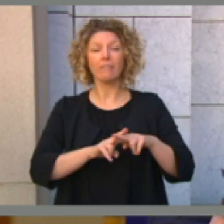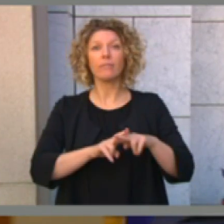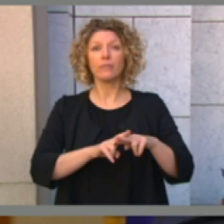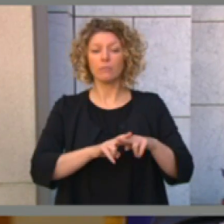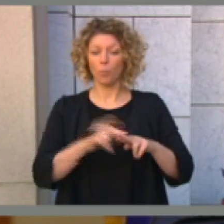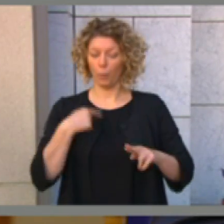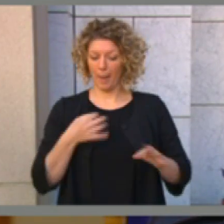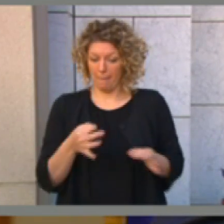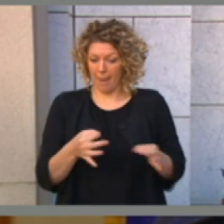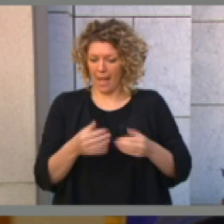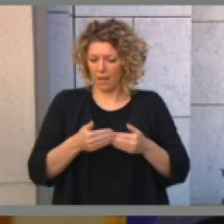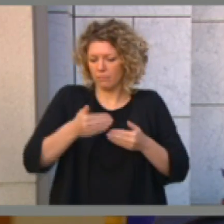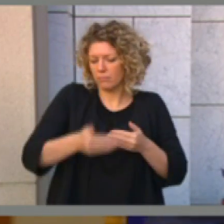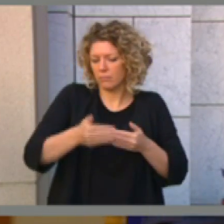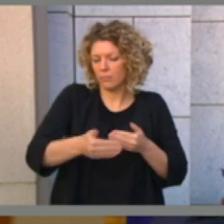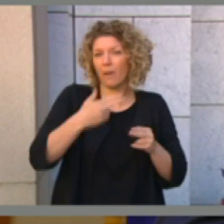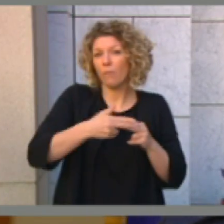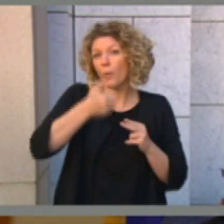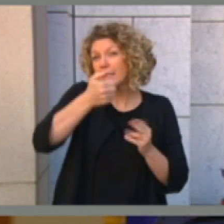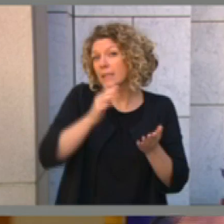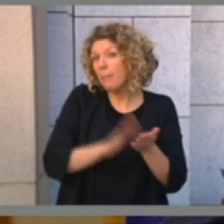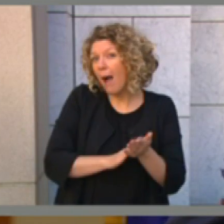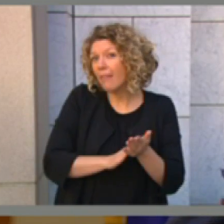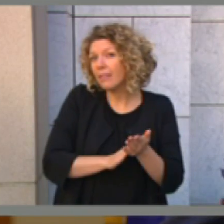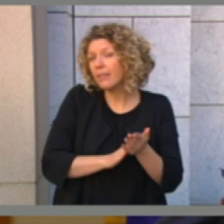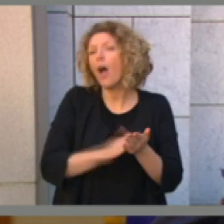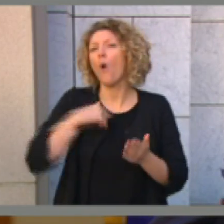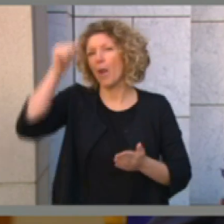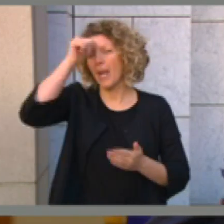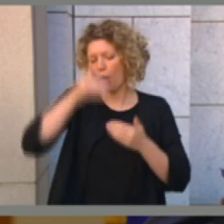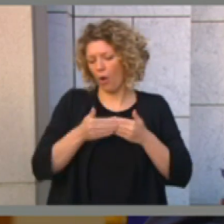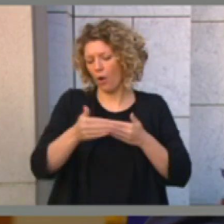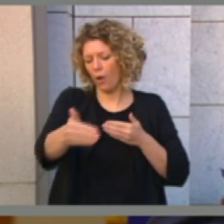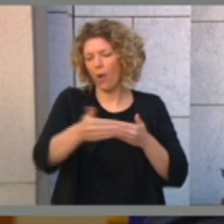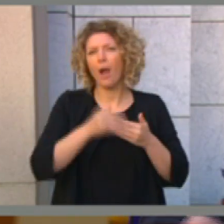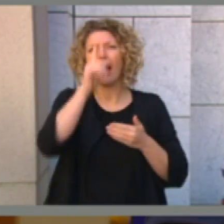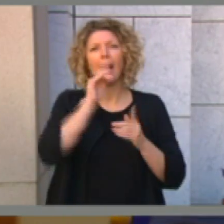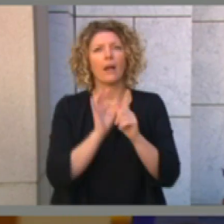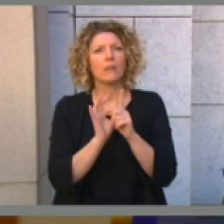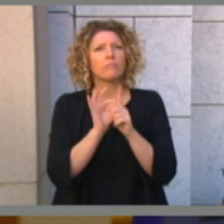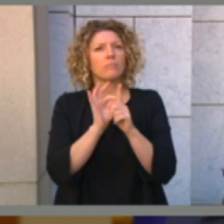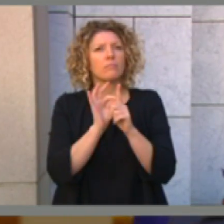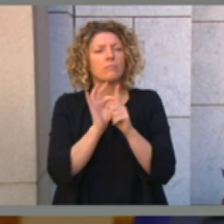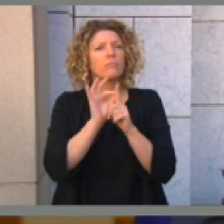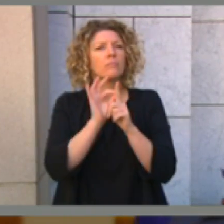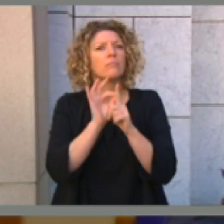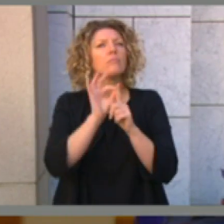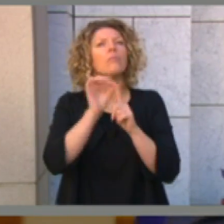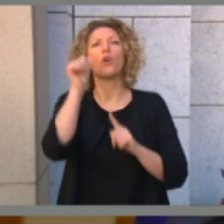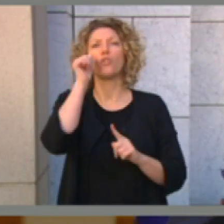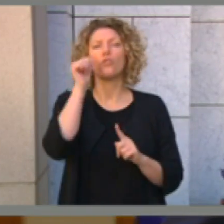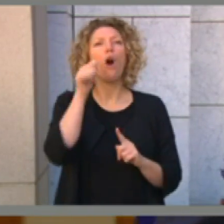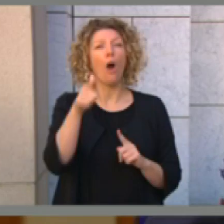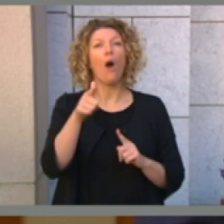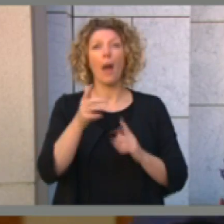and sustainable measures in place, that we're doing things that improve the situation, not worsen the situation and lessen